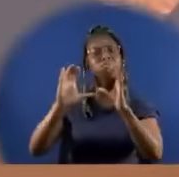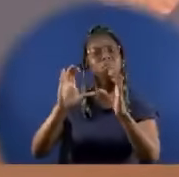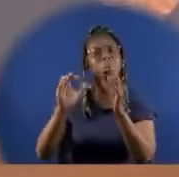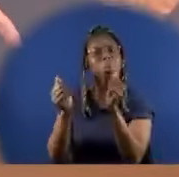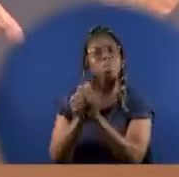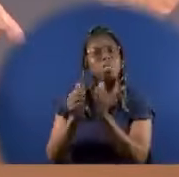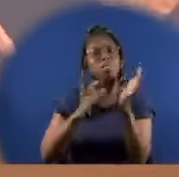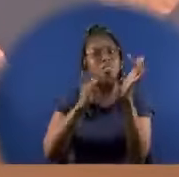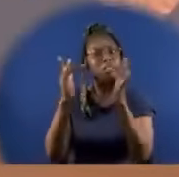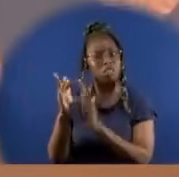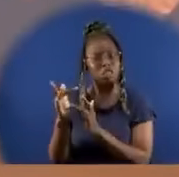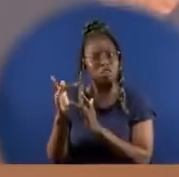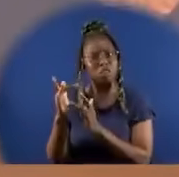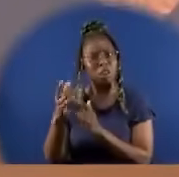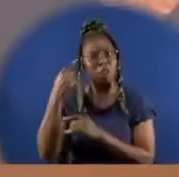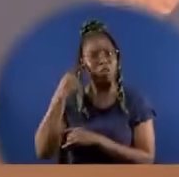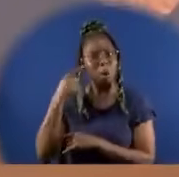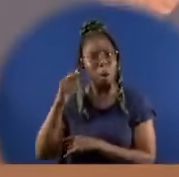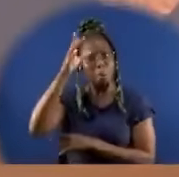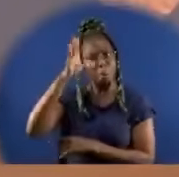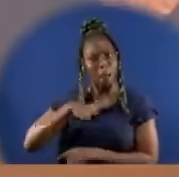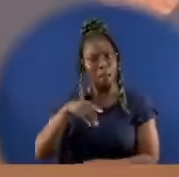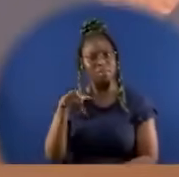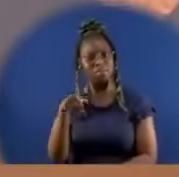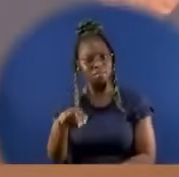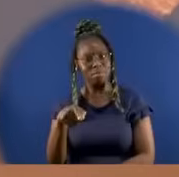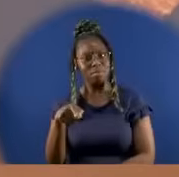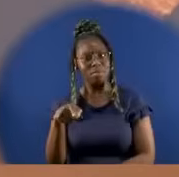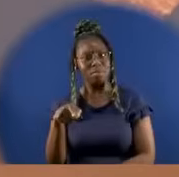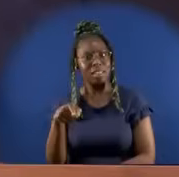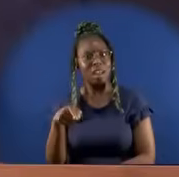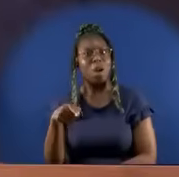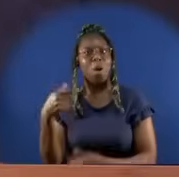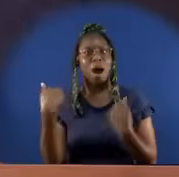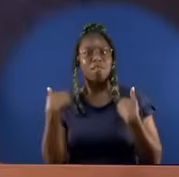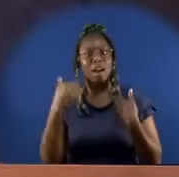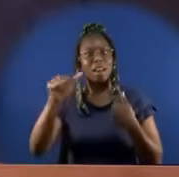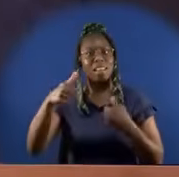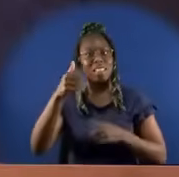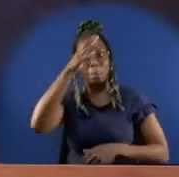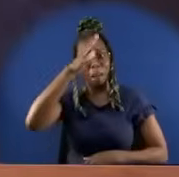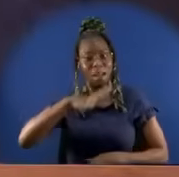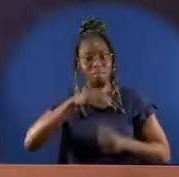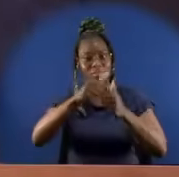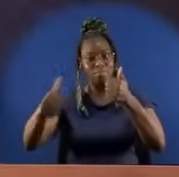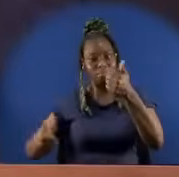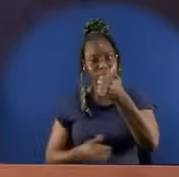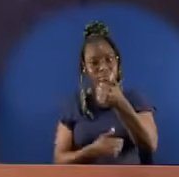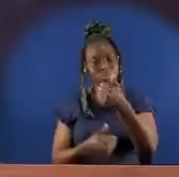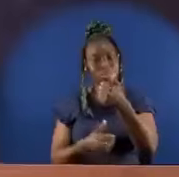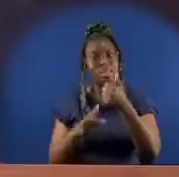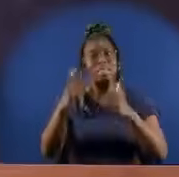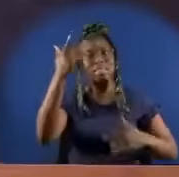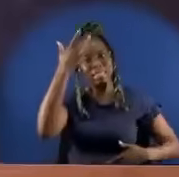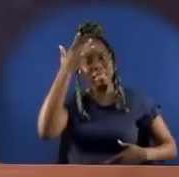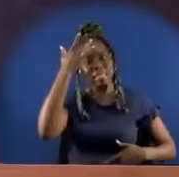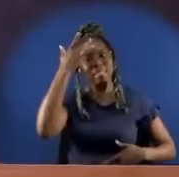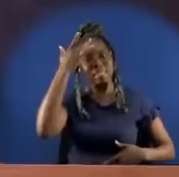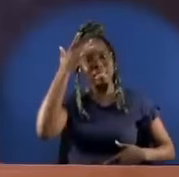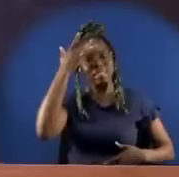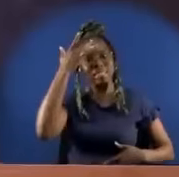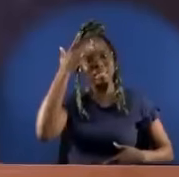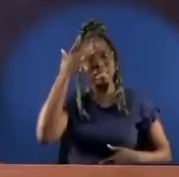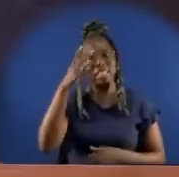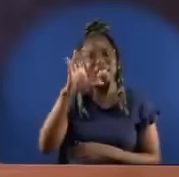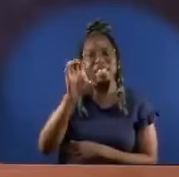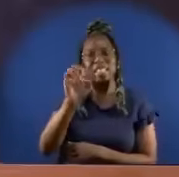behalf of a brother who has a servant who is sick. Let's use the terms that the scriptures use. The term is a